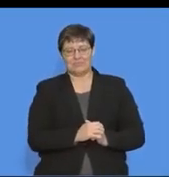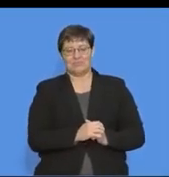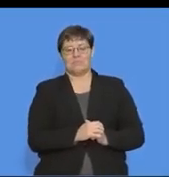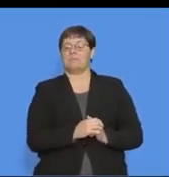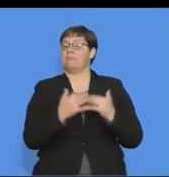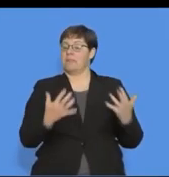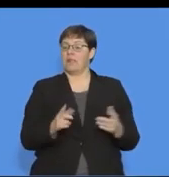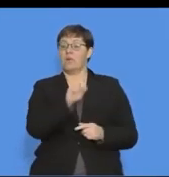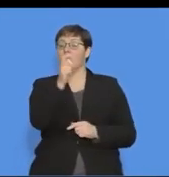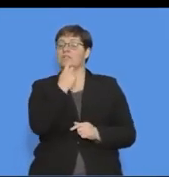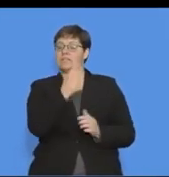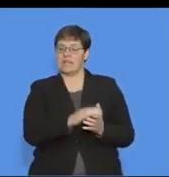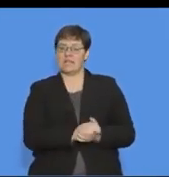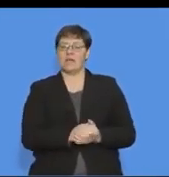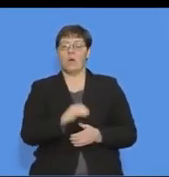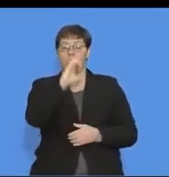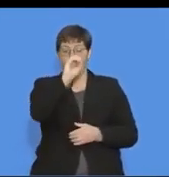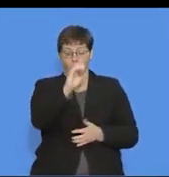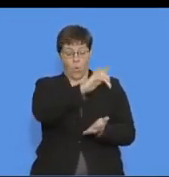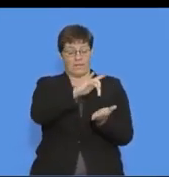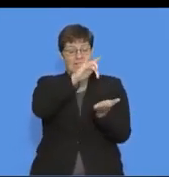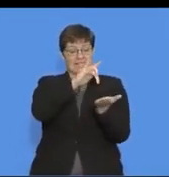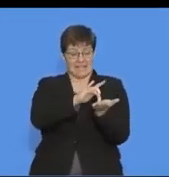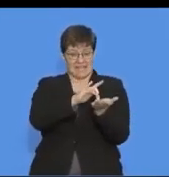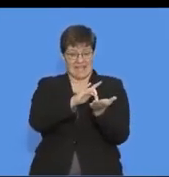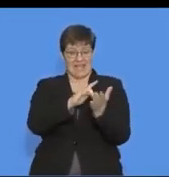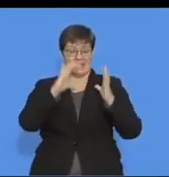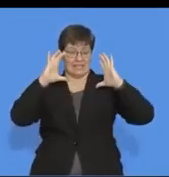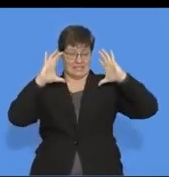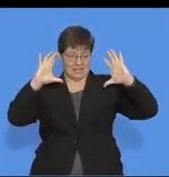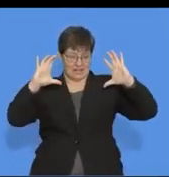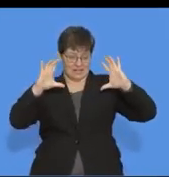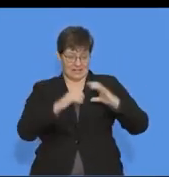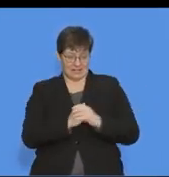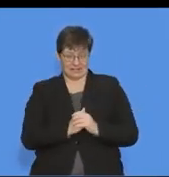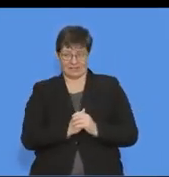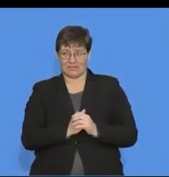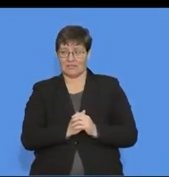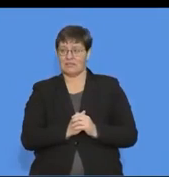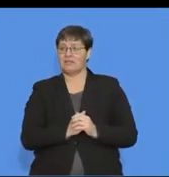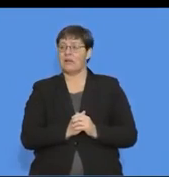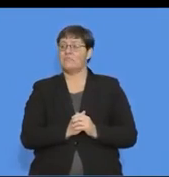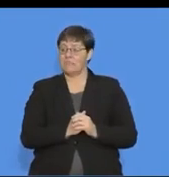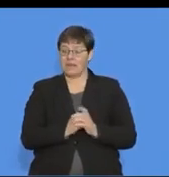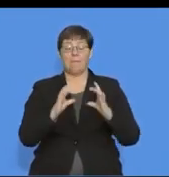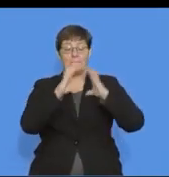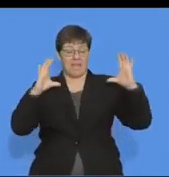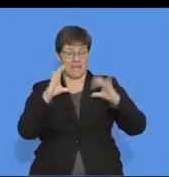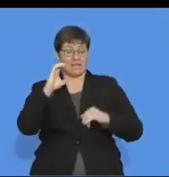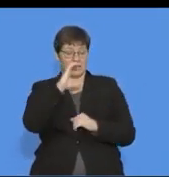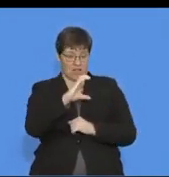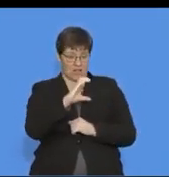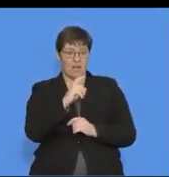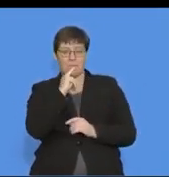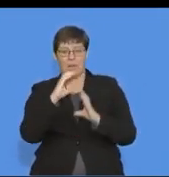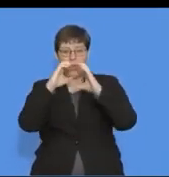So the question says, O is the center of a bigger circle, all right? Make that circle bigger, right? There's a bigger circle and